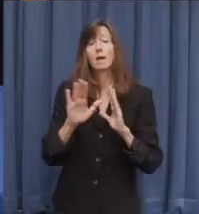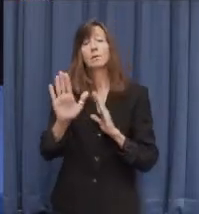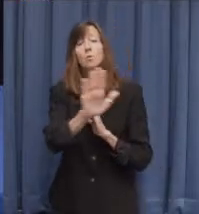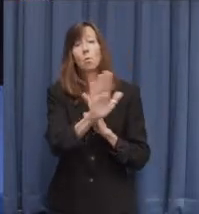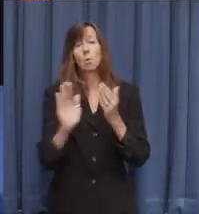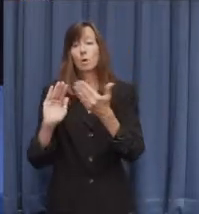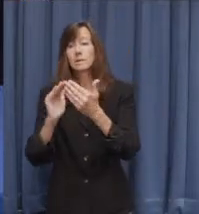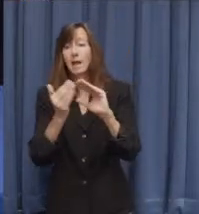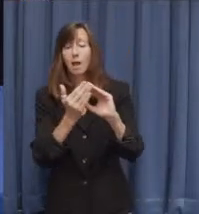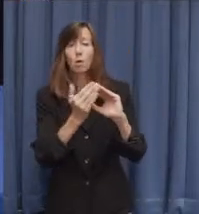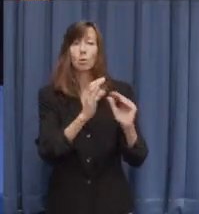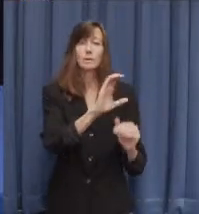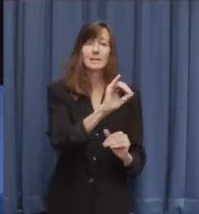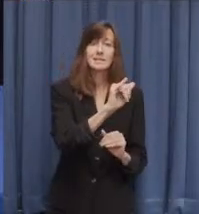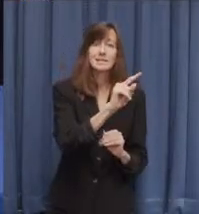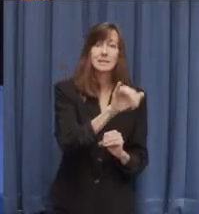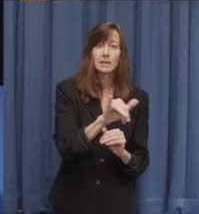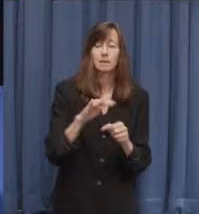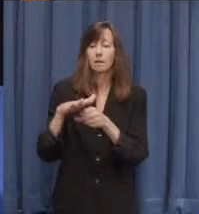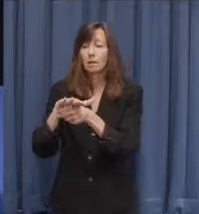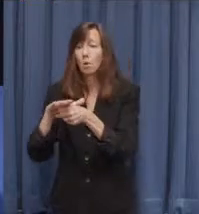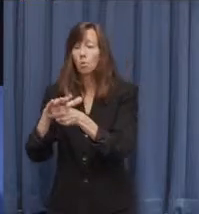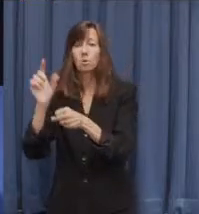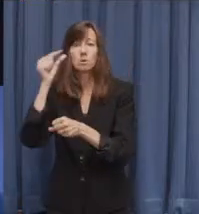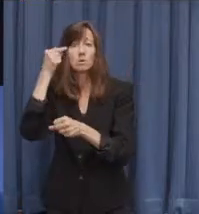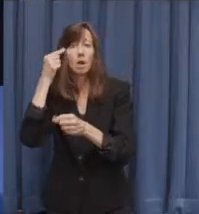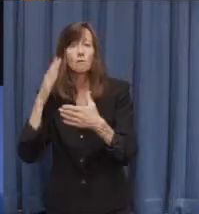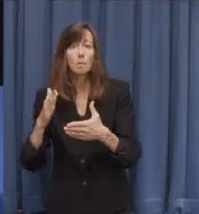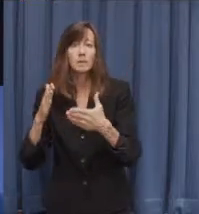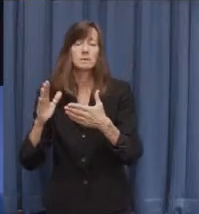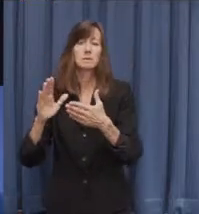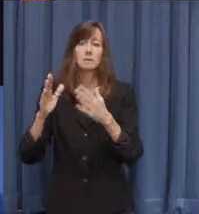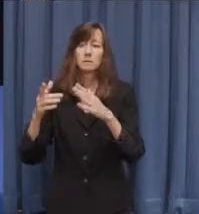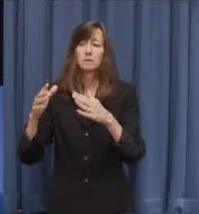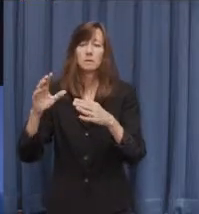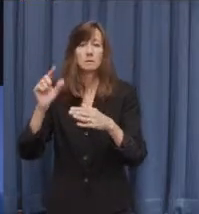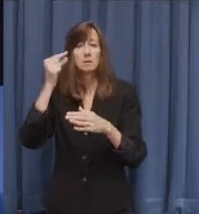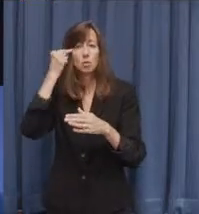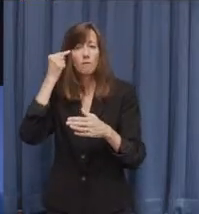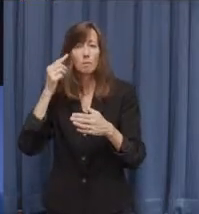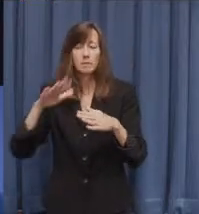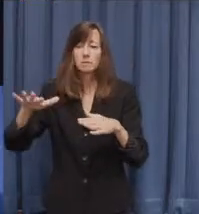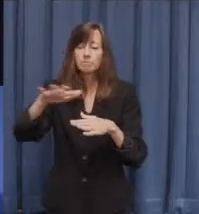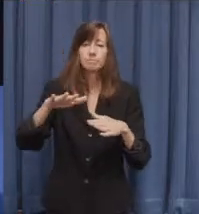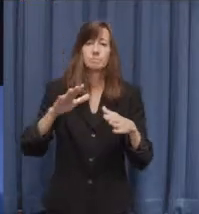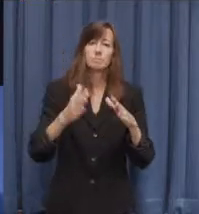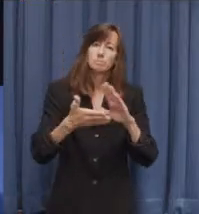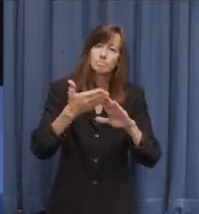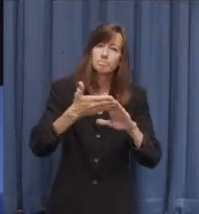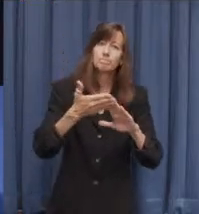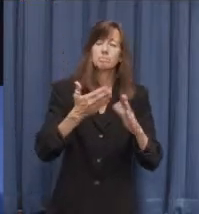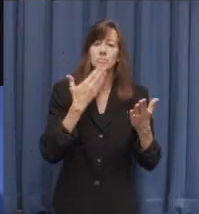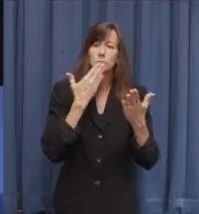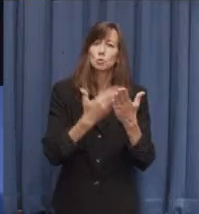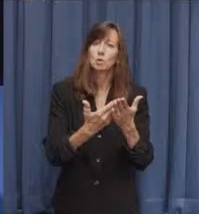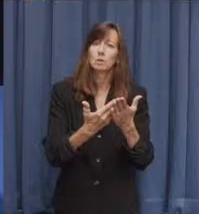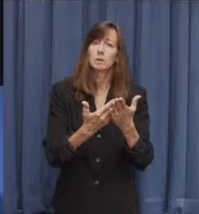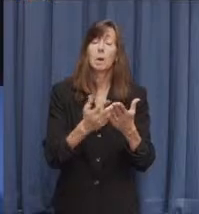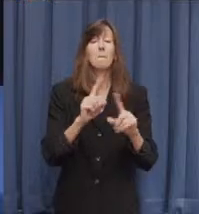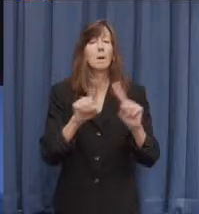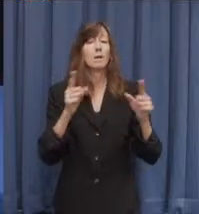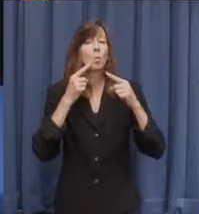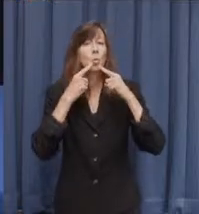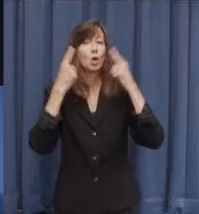governments. But this only works if everybody does their part. This only works if we all